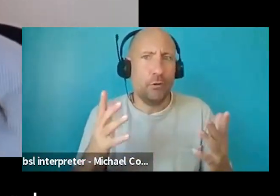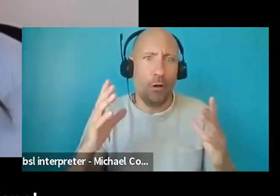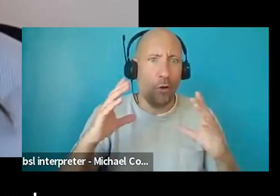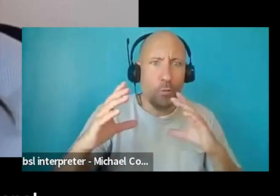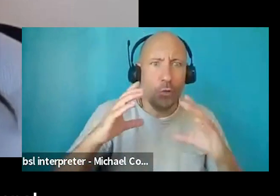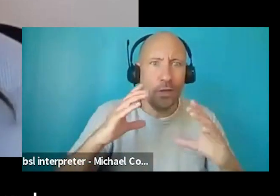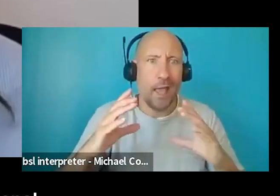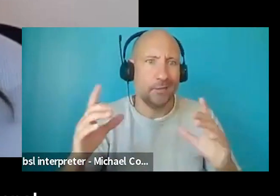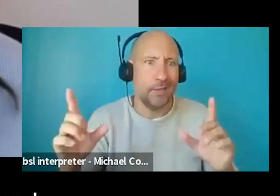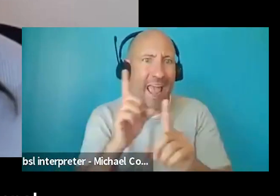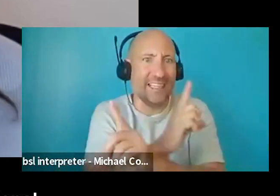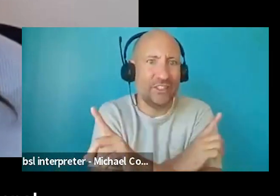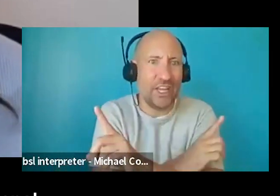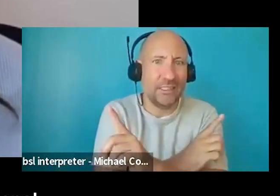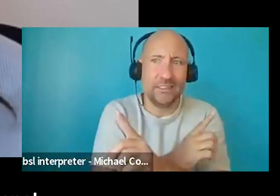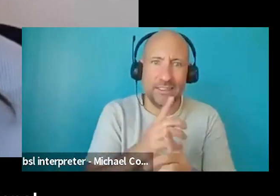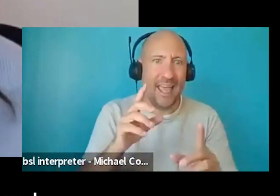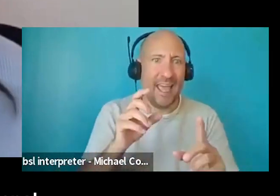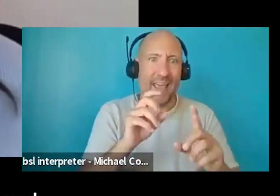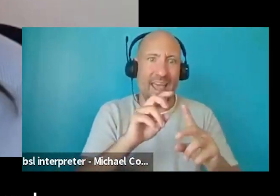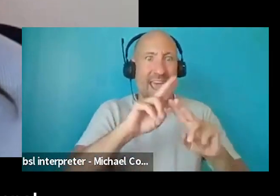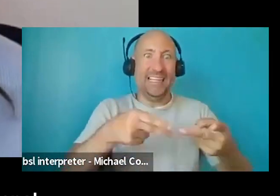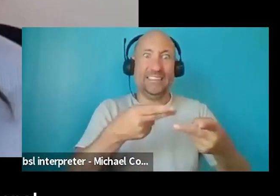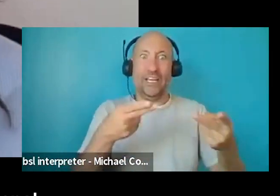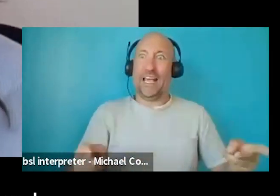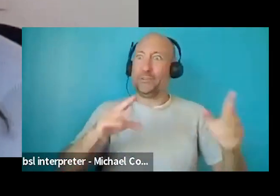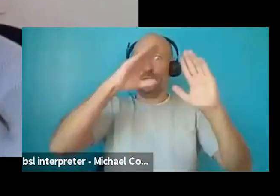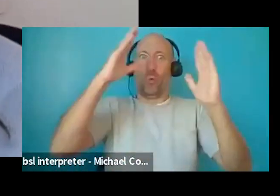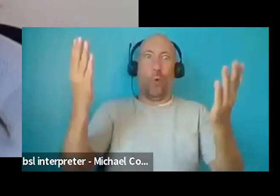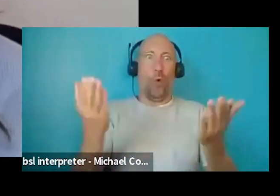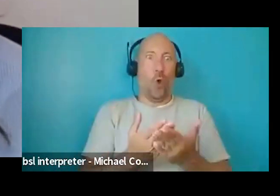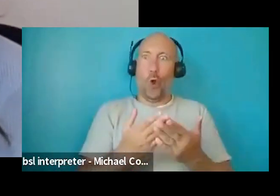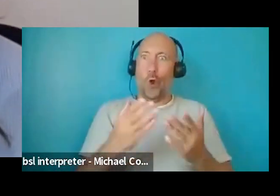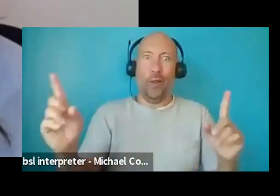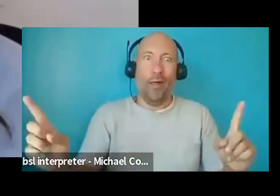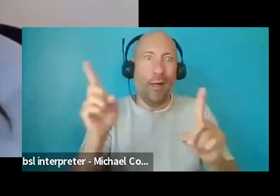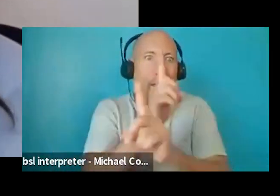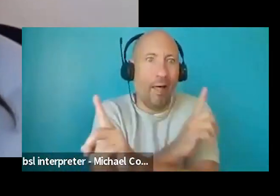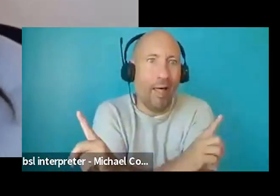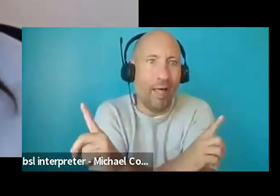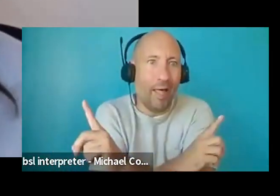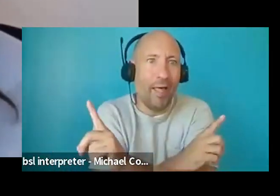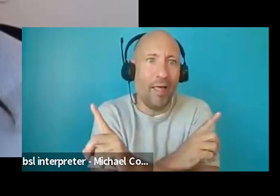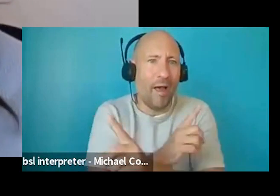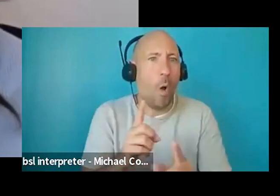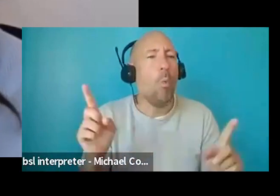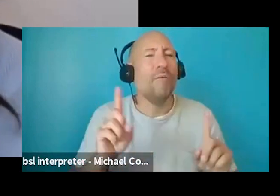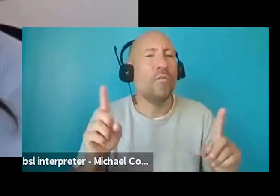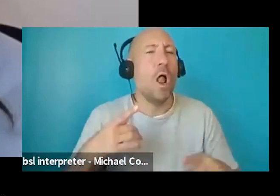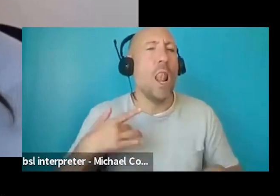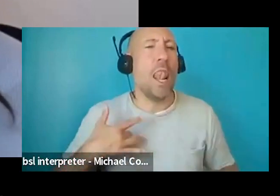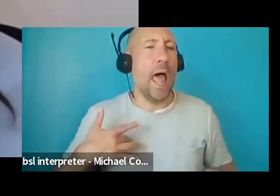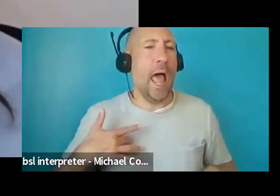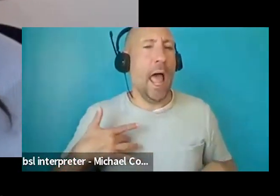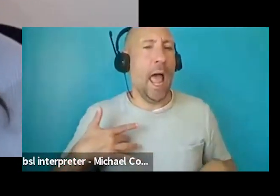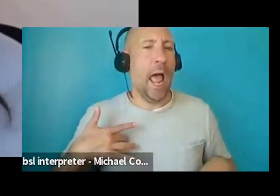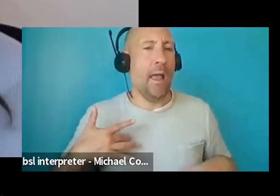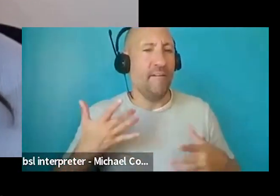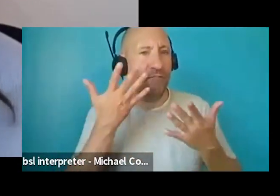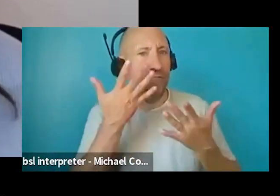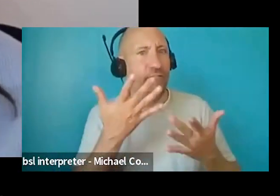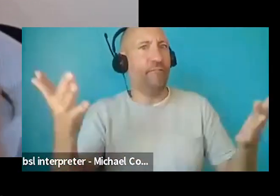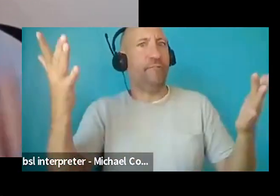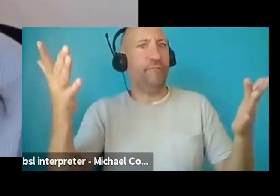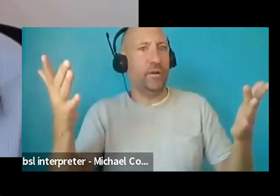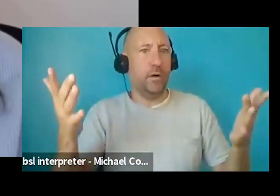communication with international organizations and artists for live performances. And in the